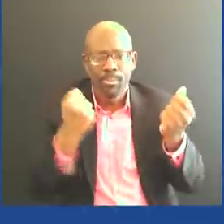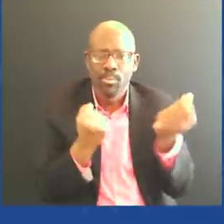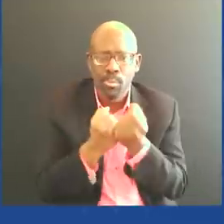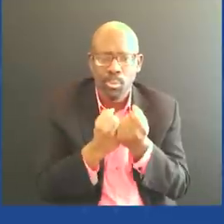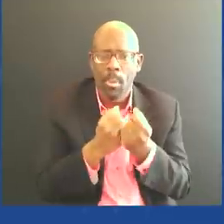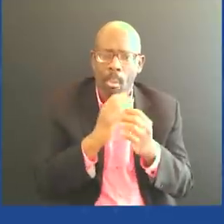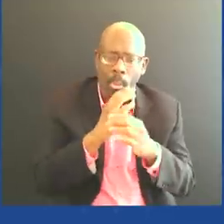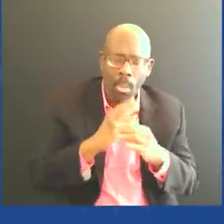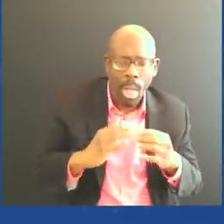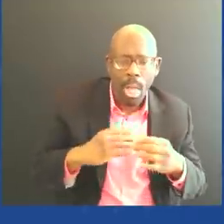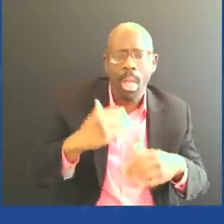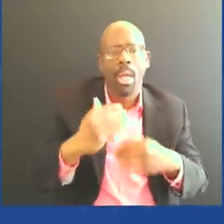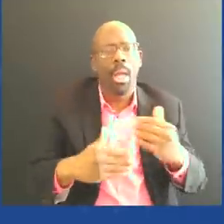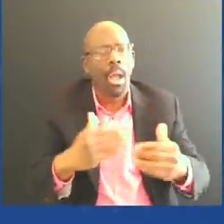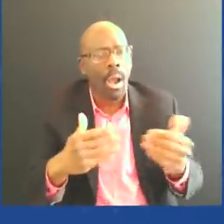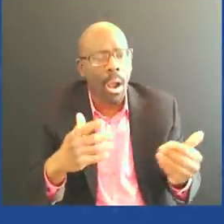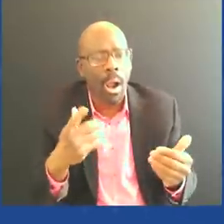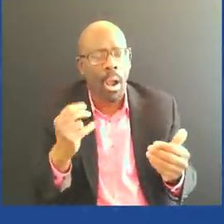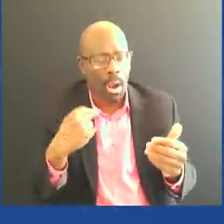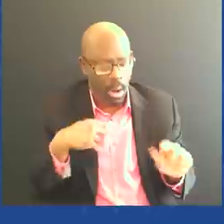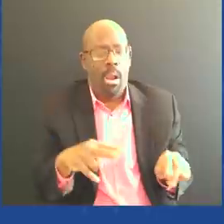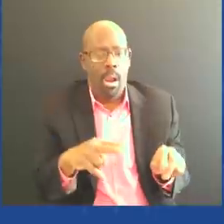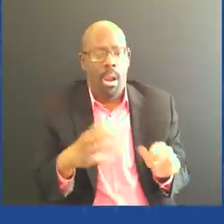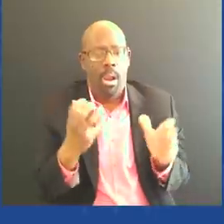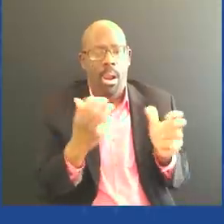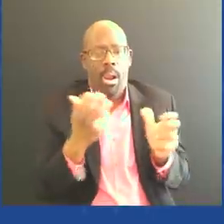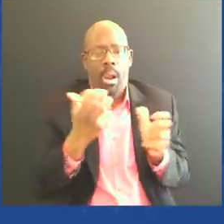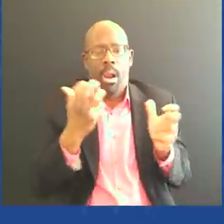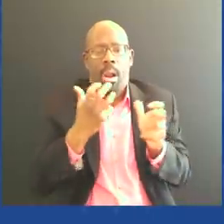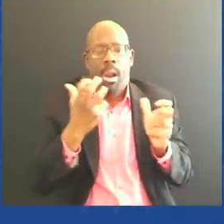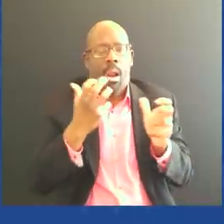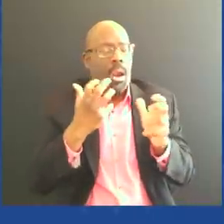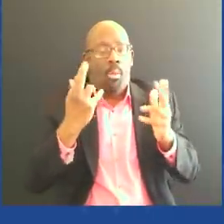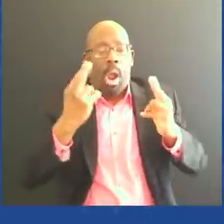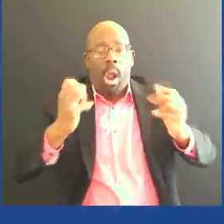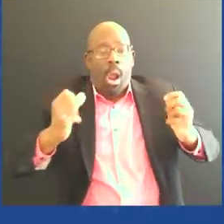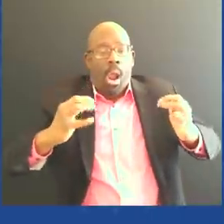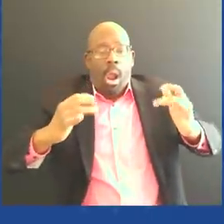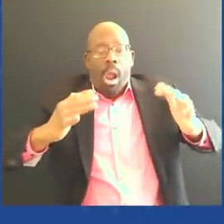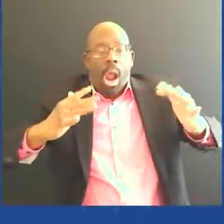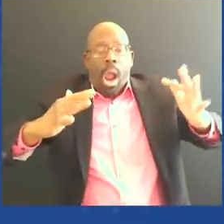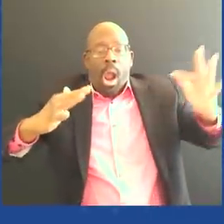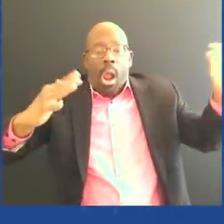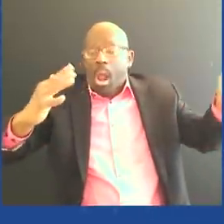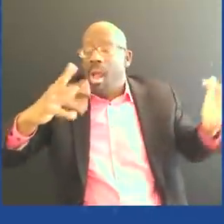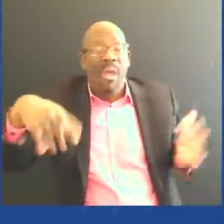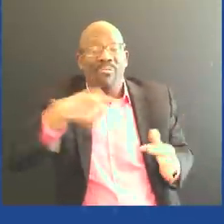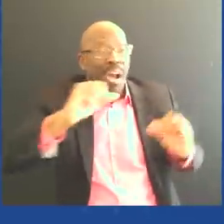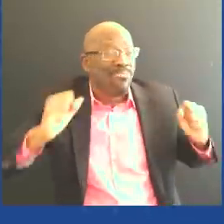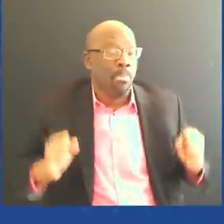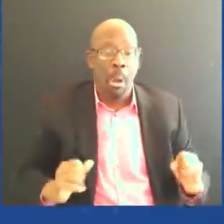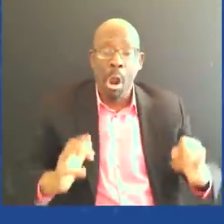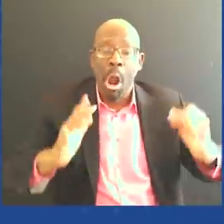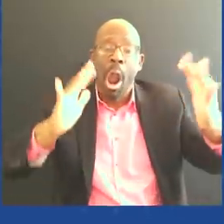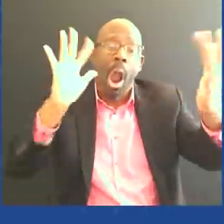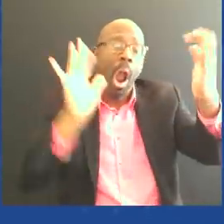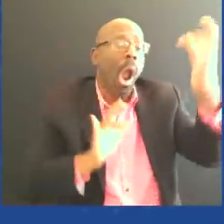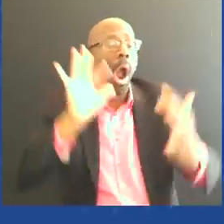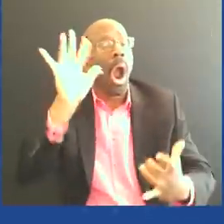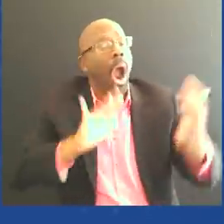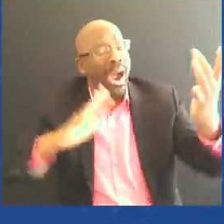of applause, the fans took to their feet for a standing ovation. It was quite a powerful